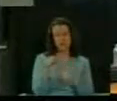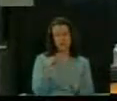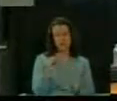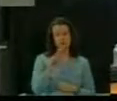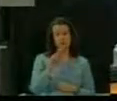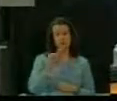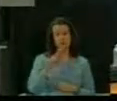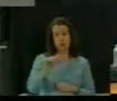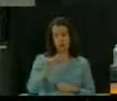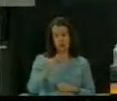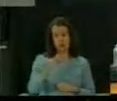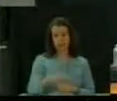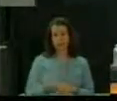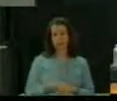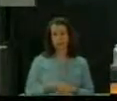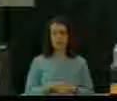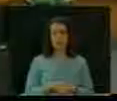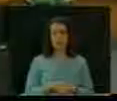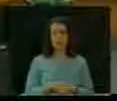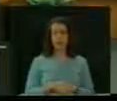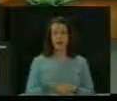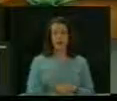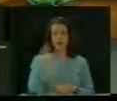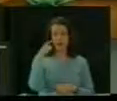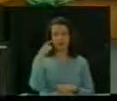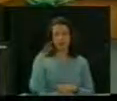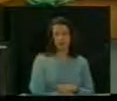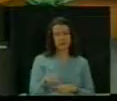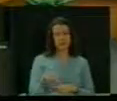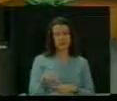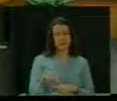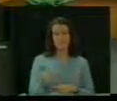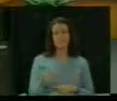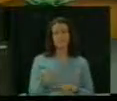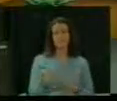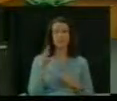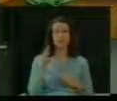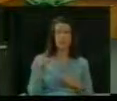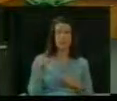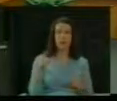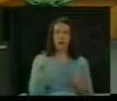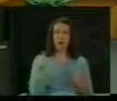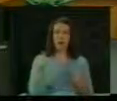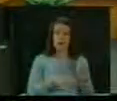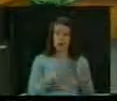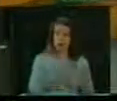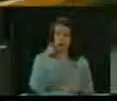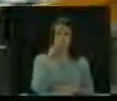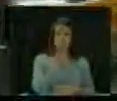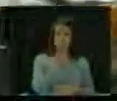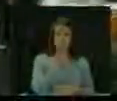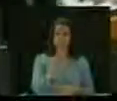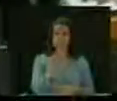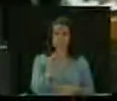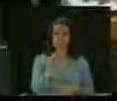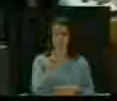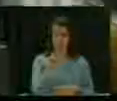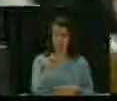Commissioner Norman? Thank you, Mr. Chairman. I agree with Commissioner Strickland. And I think